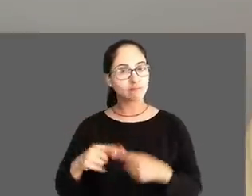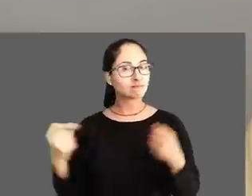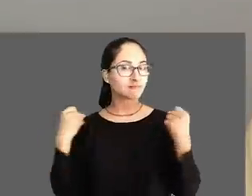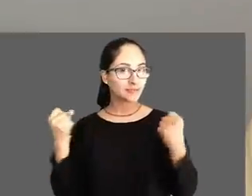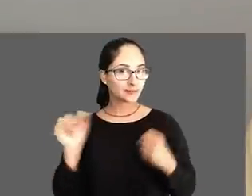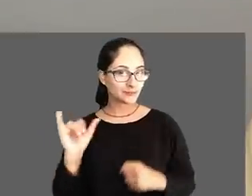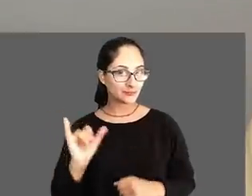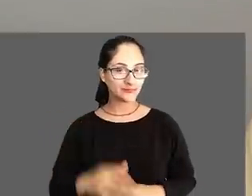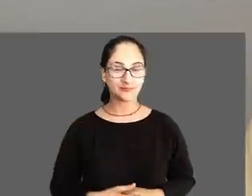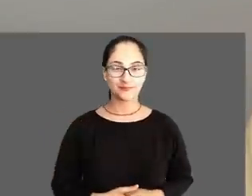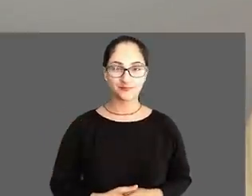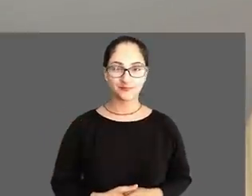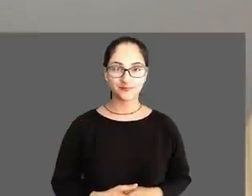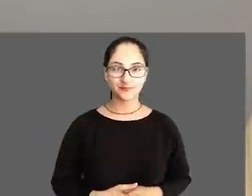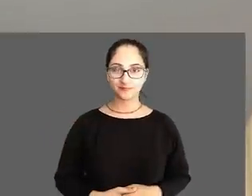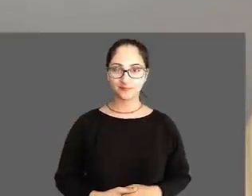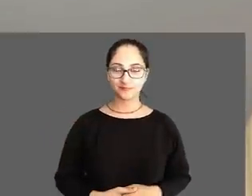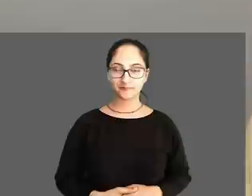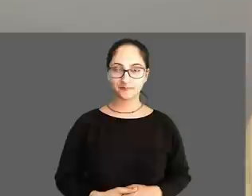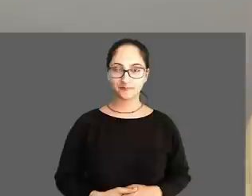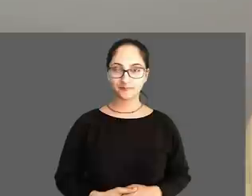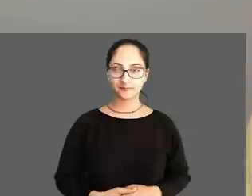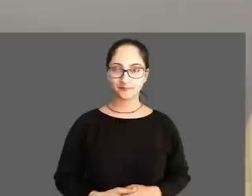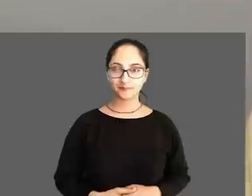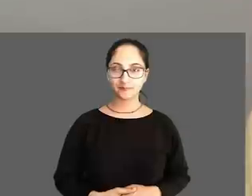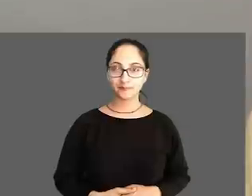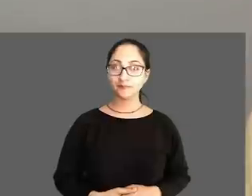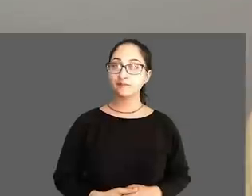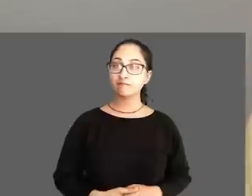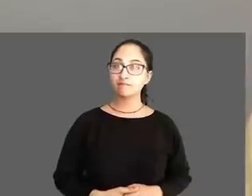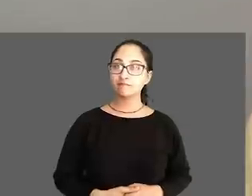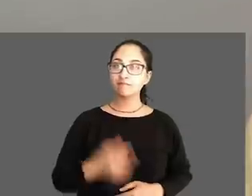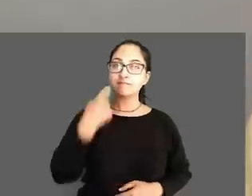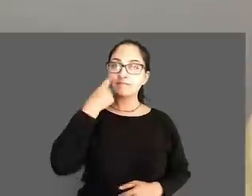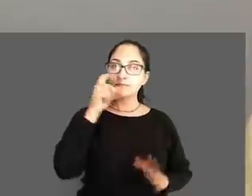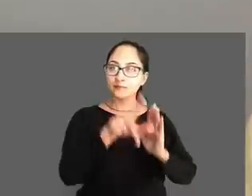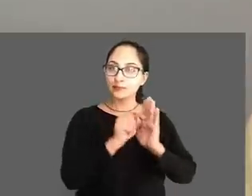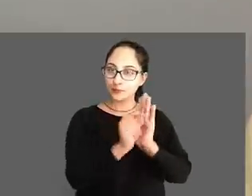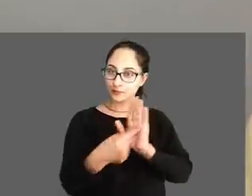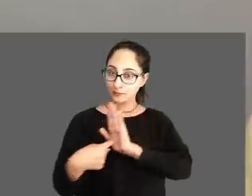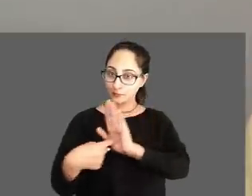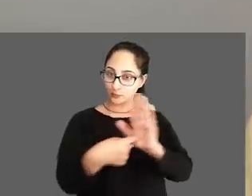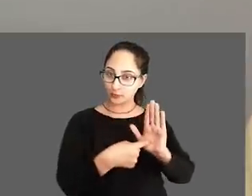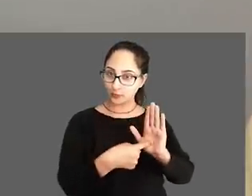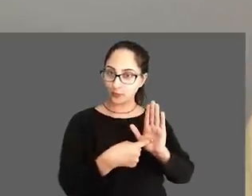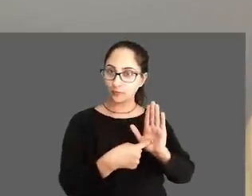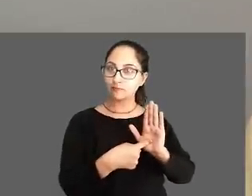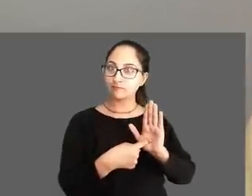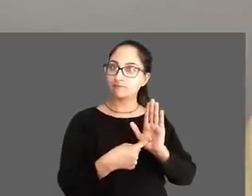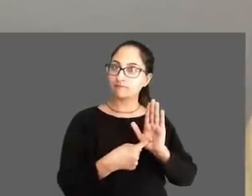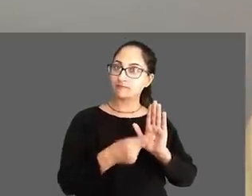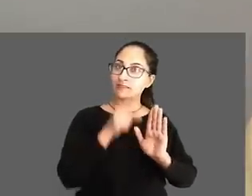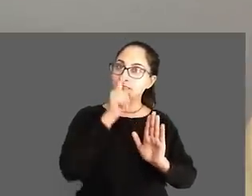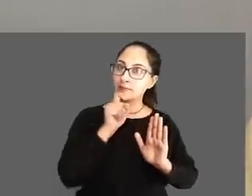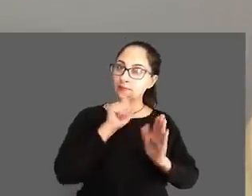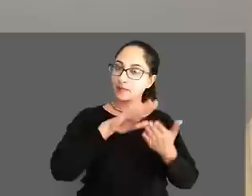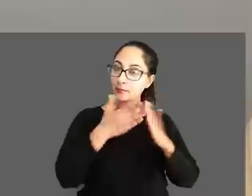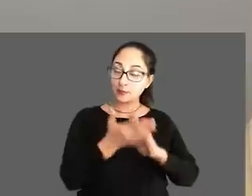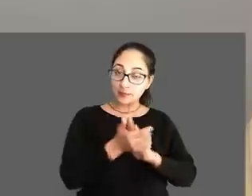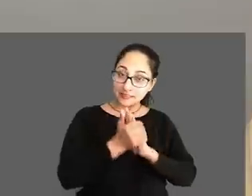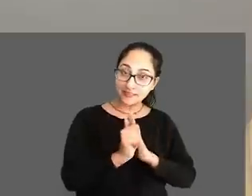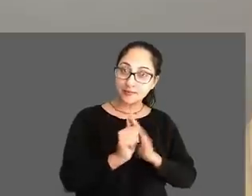our indulgence. I hope you enjoyed the pre-show of some of the talented artists at the Jubilee Arts